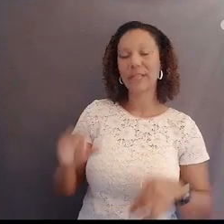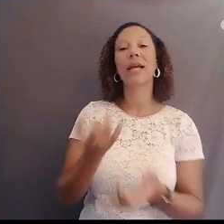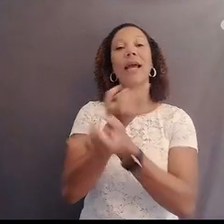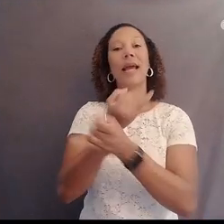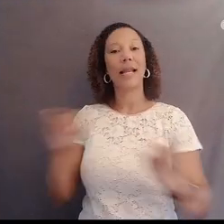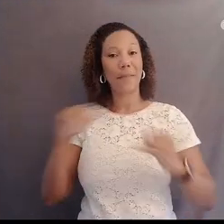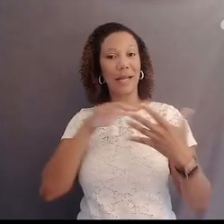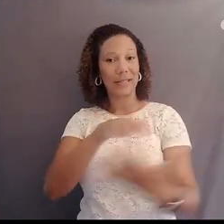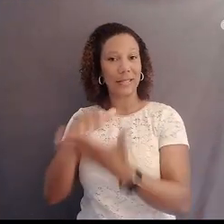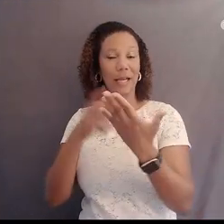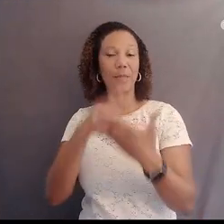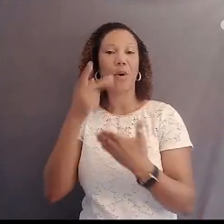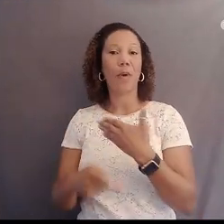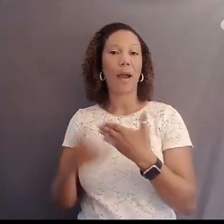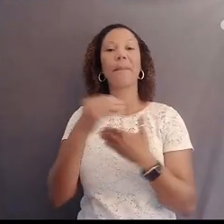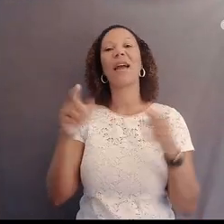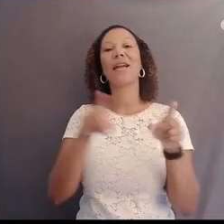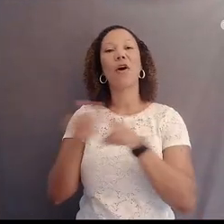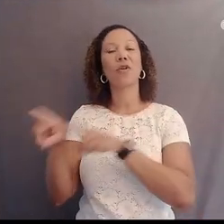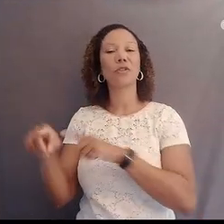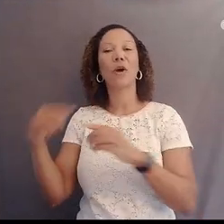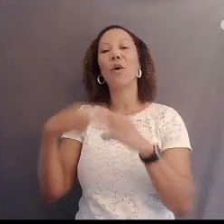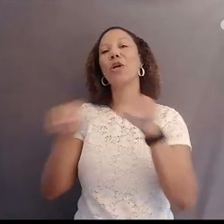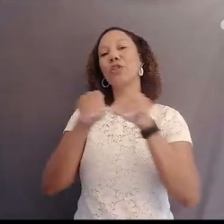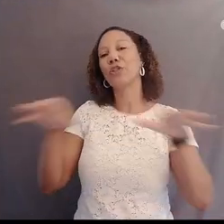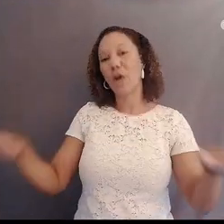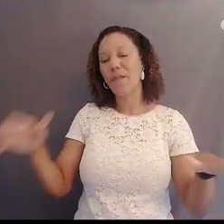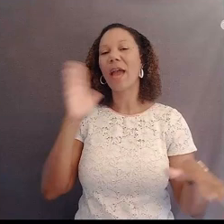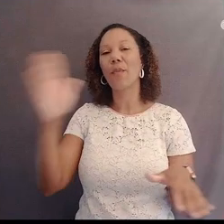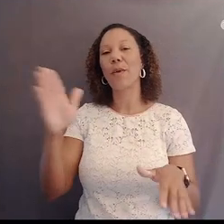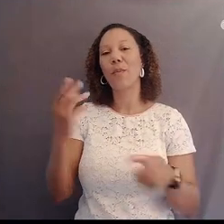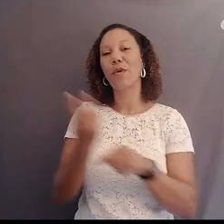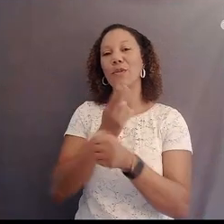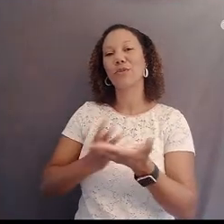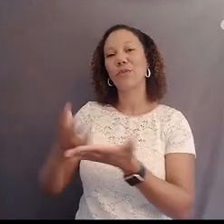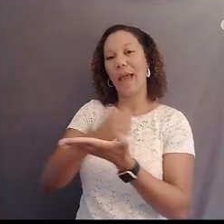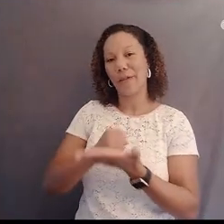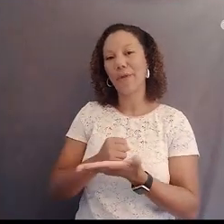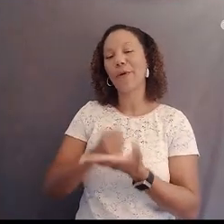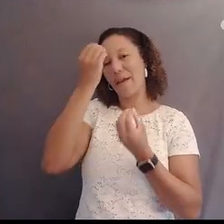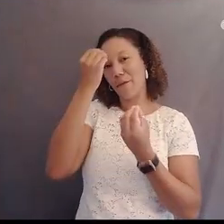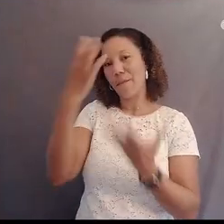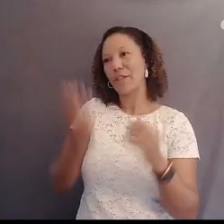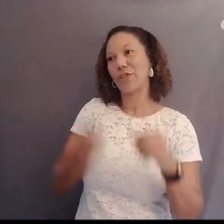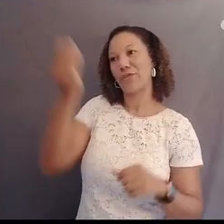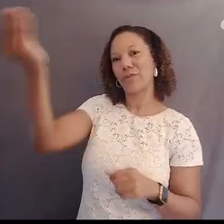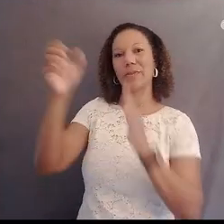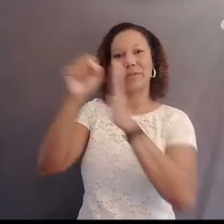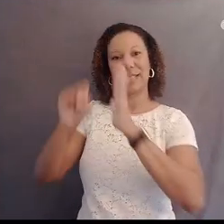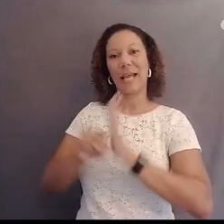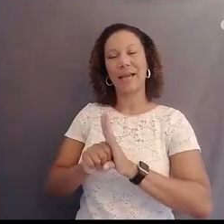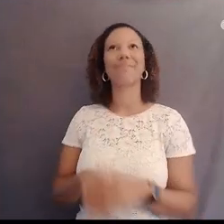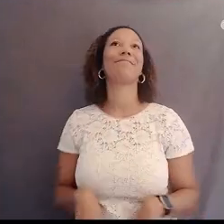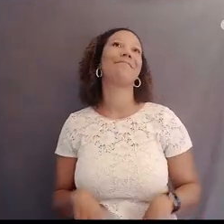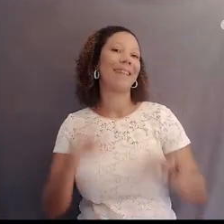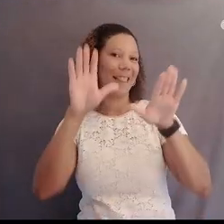new survey that will be sent out to our stakeholders to gather input required by the state. Lovely. Another survey. We'll